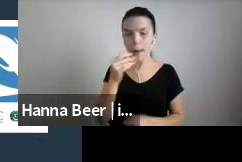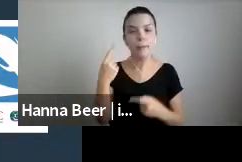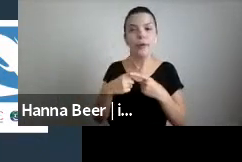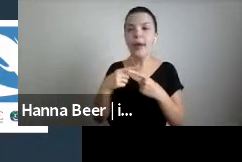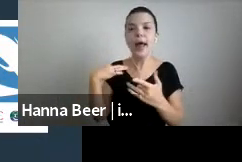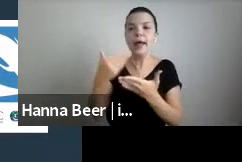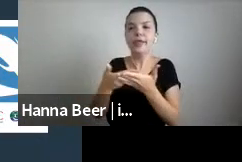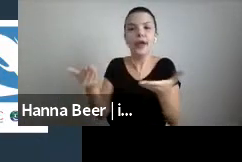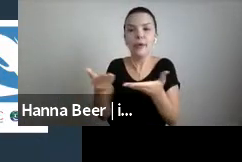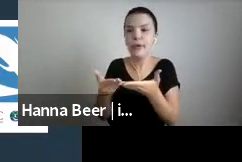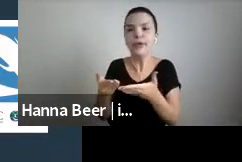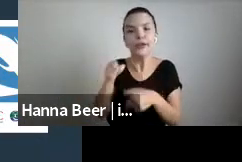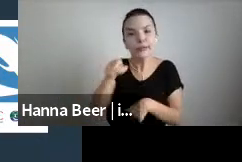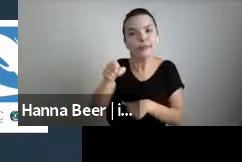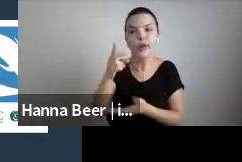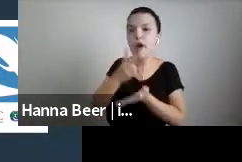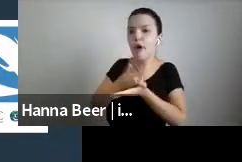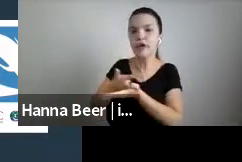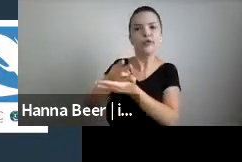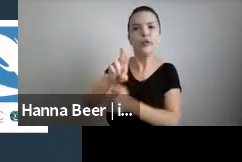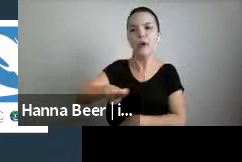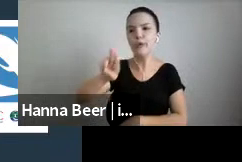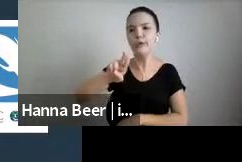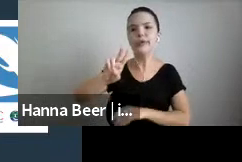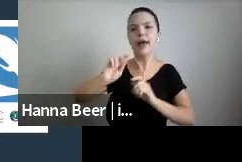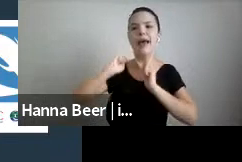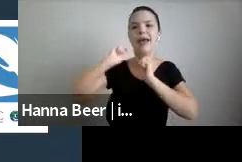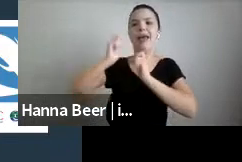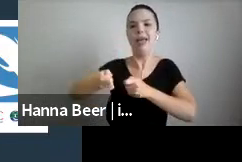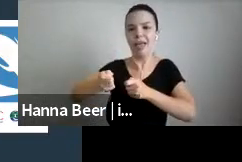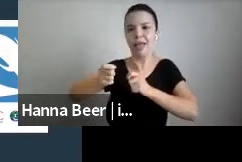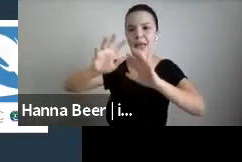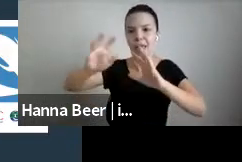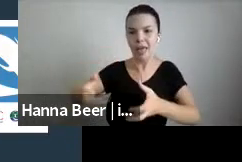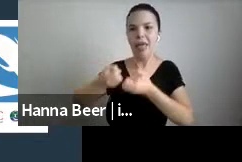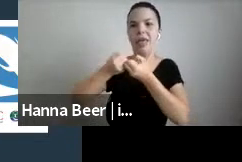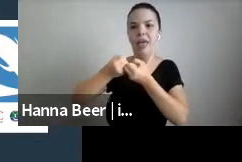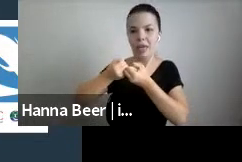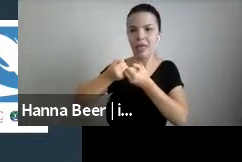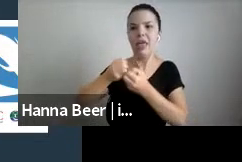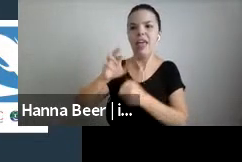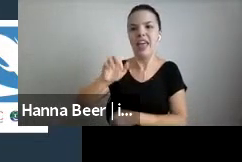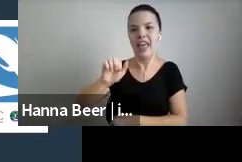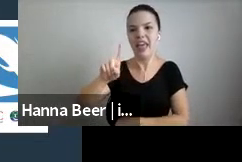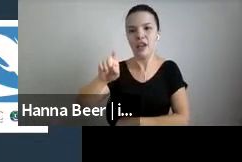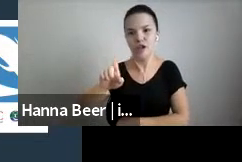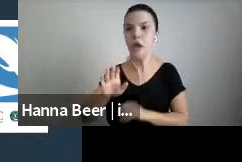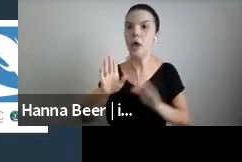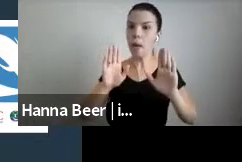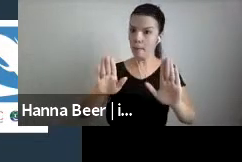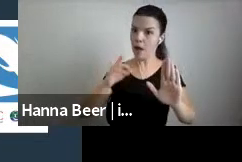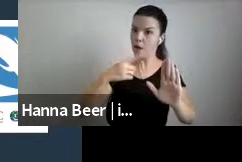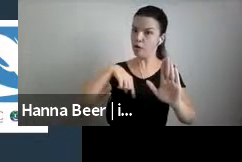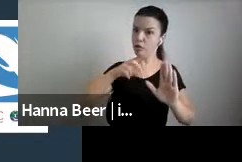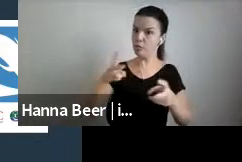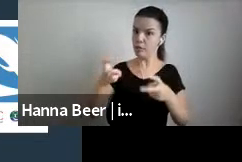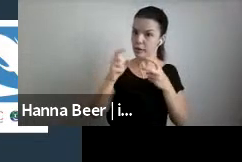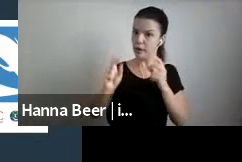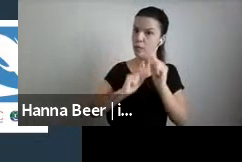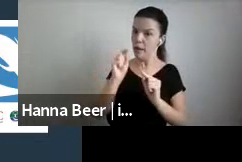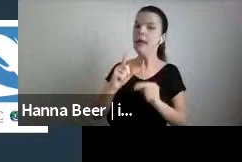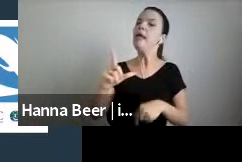outside of the sanctuary. There are efforts to control the